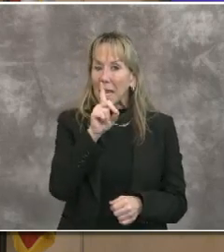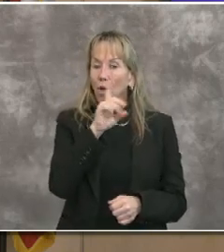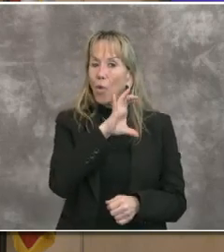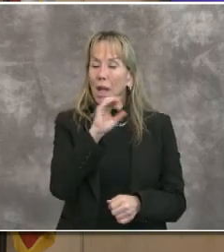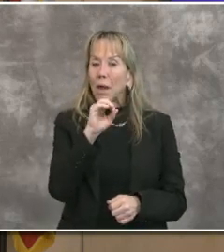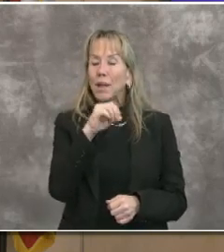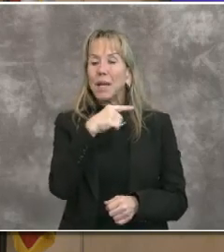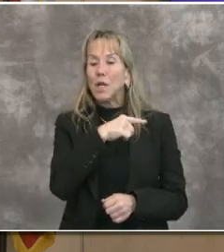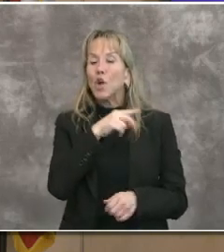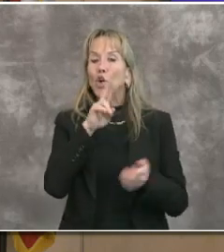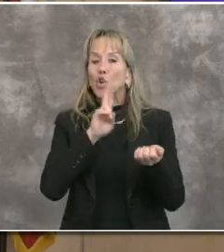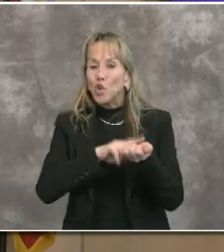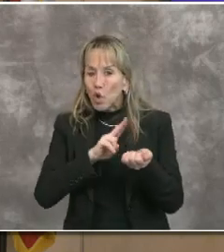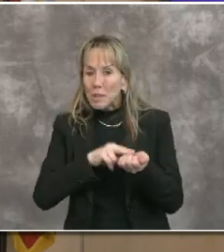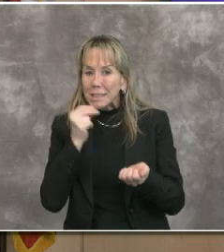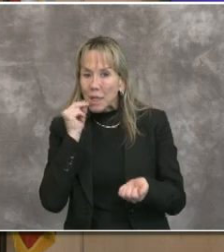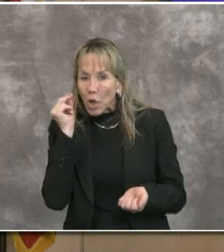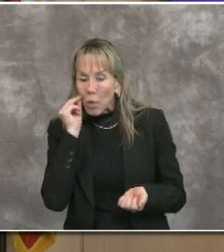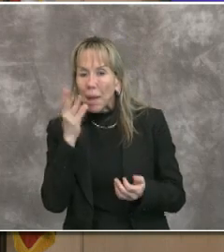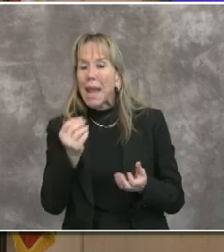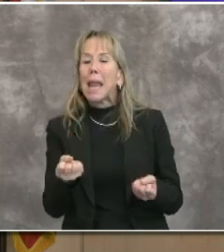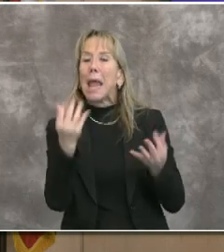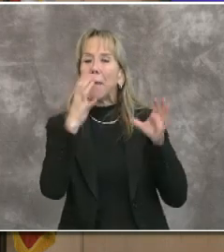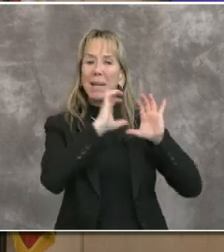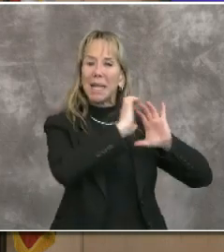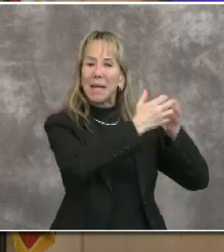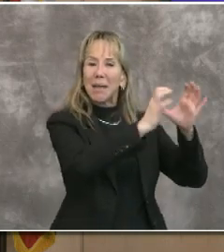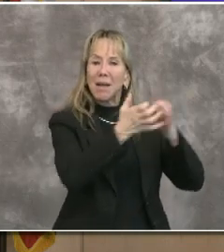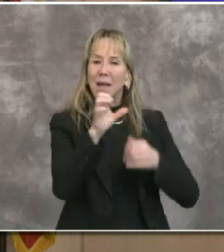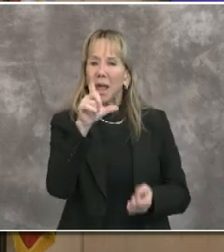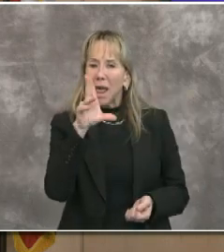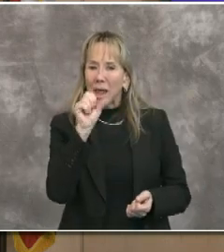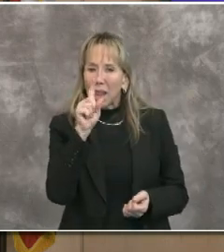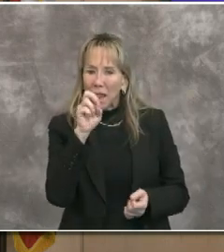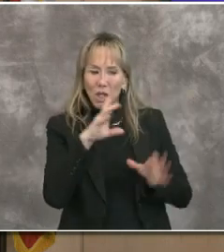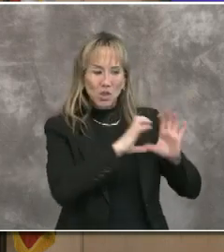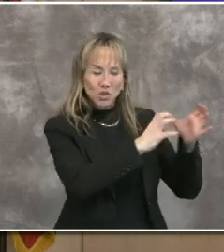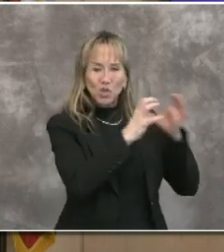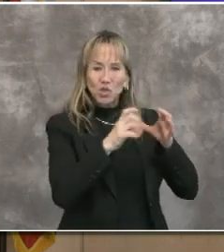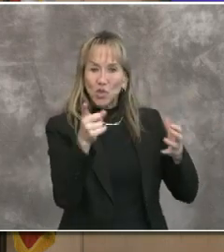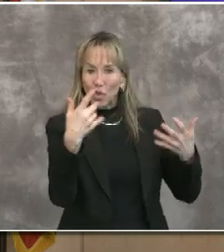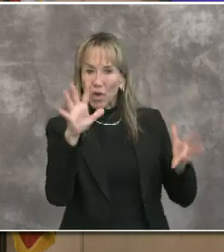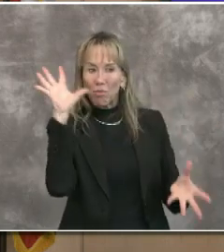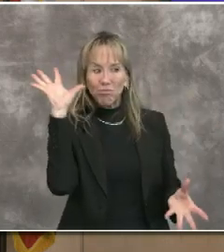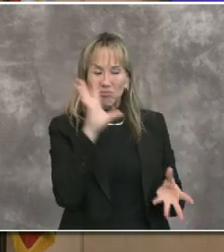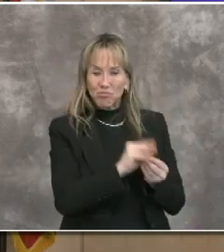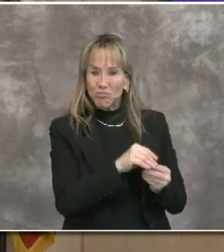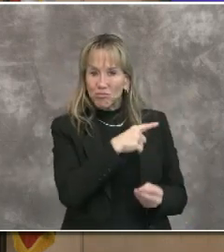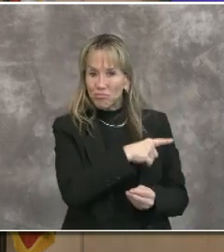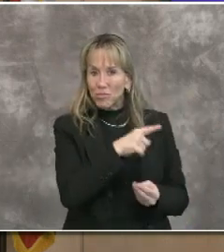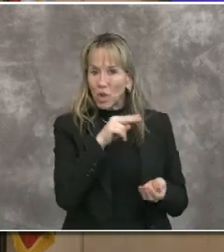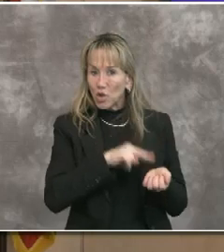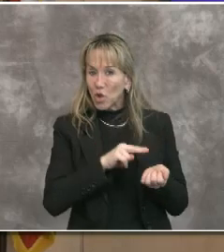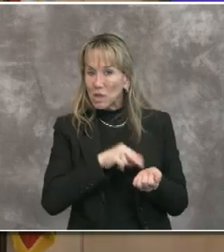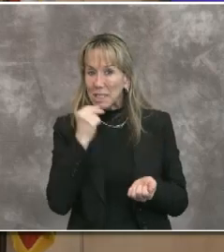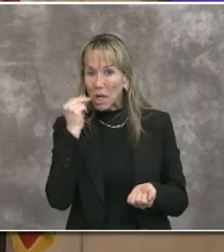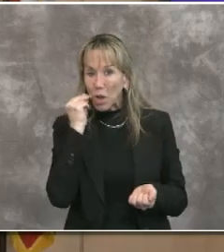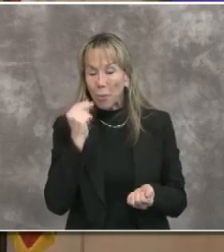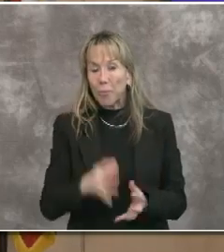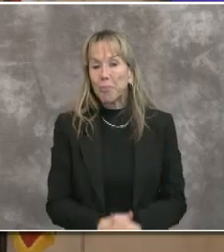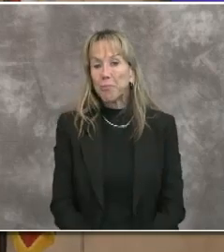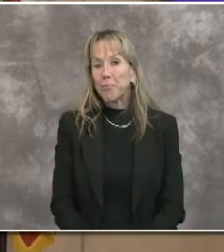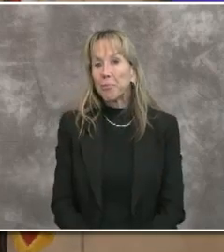and how many clusters have you counted in nursing homes? I'll stop there. Okay, Dr. Wooten's going to respond to that.